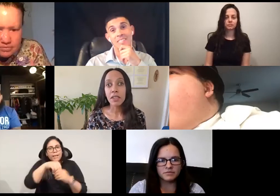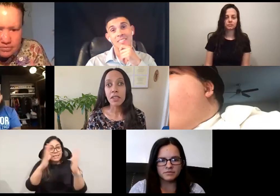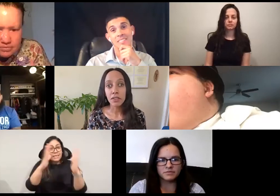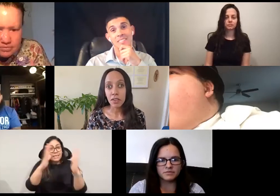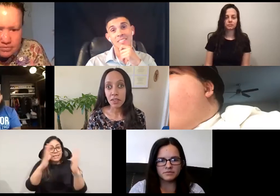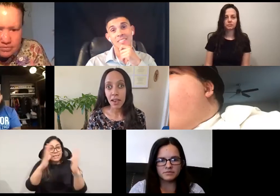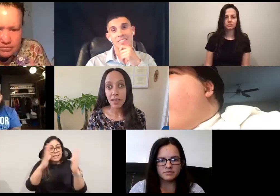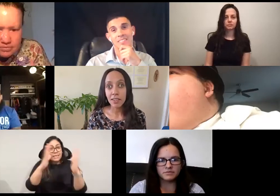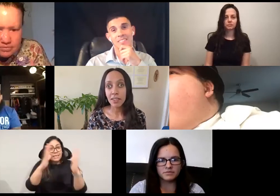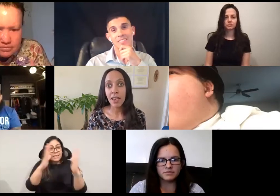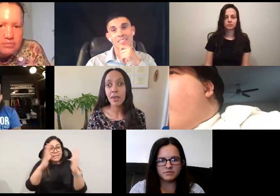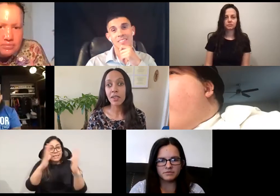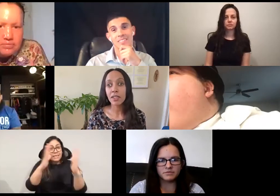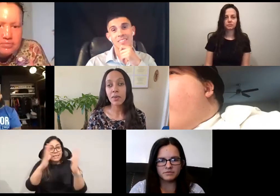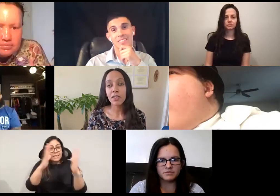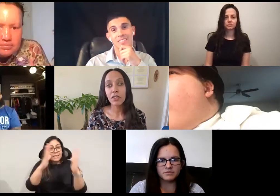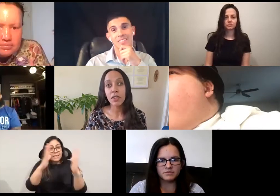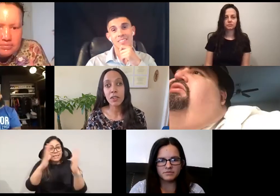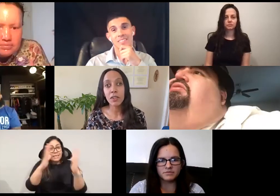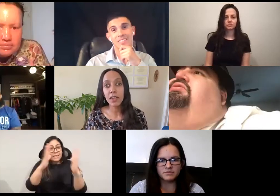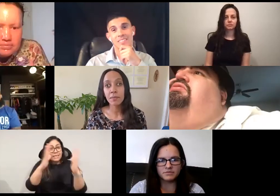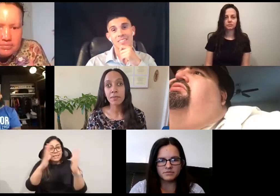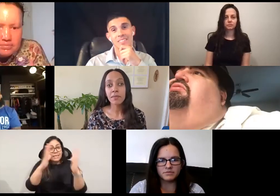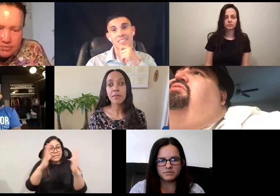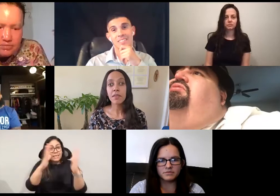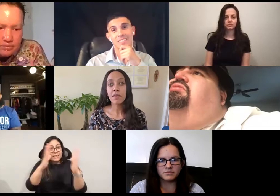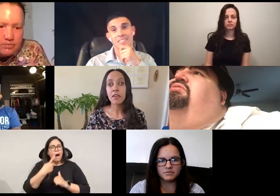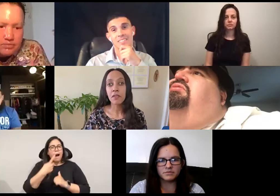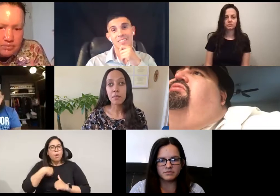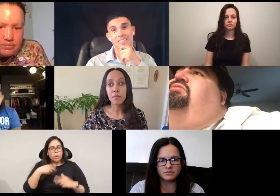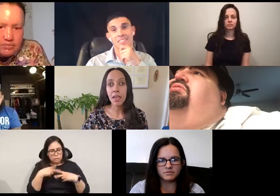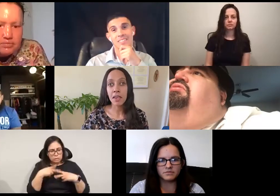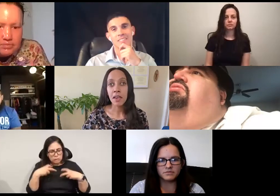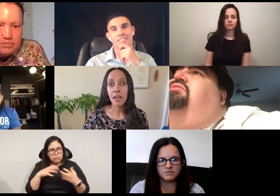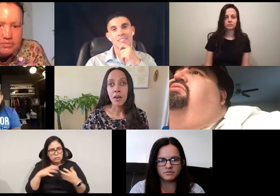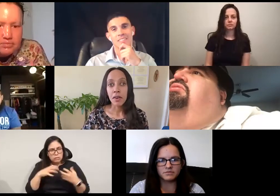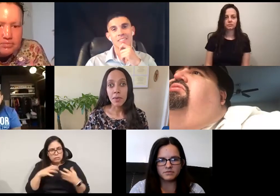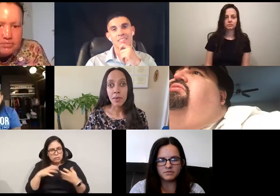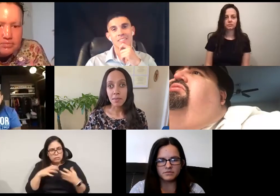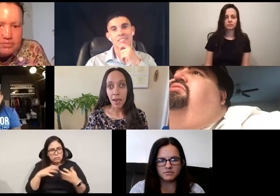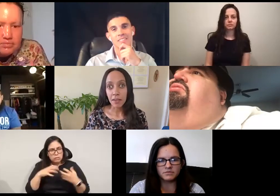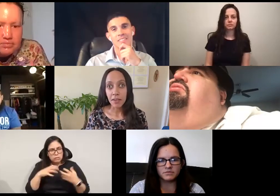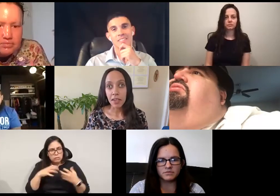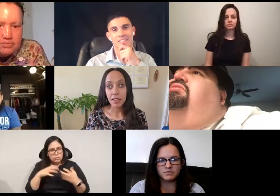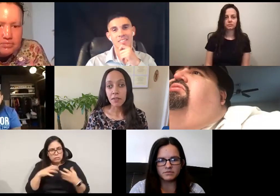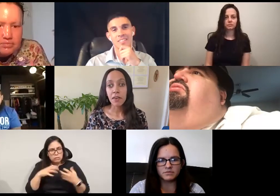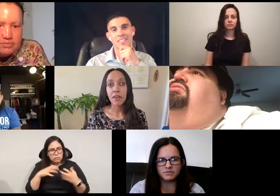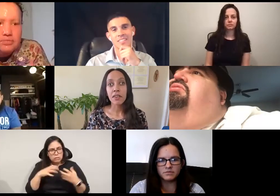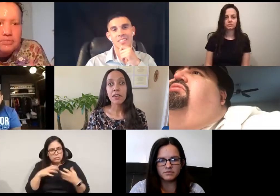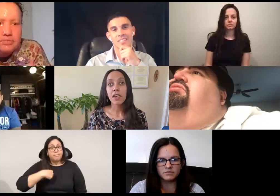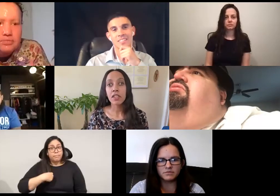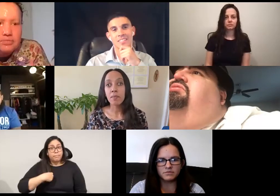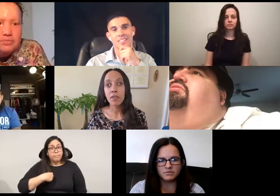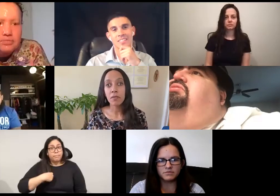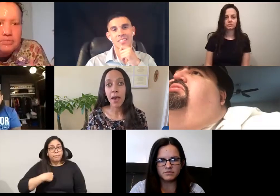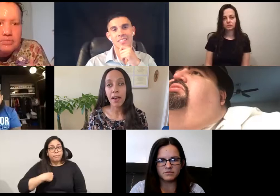often internalized, and we need to work to remove it. For me, one of the most impactful things for learning